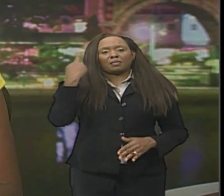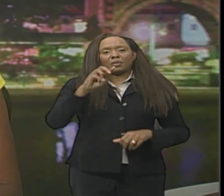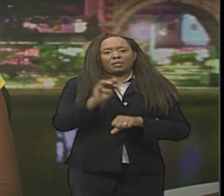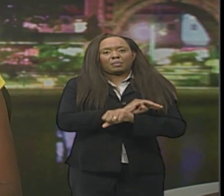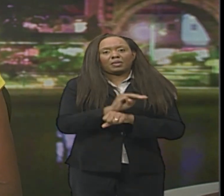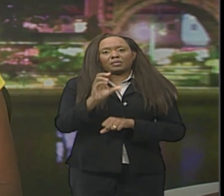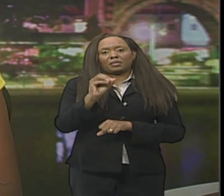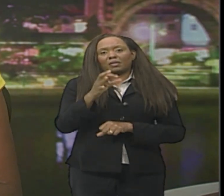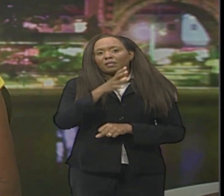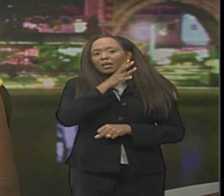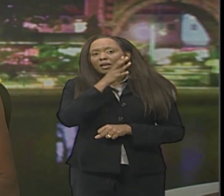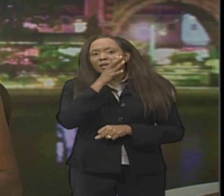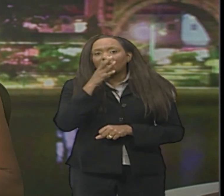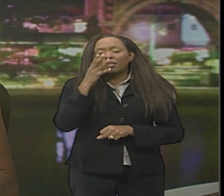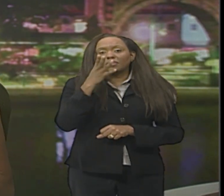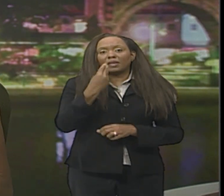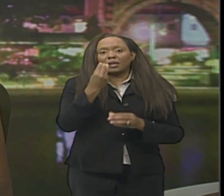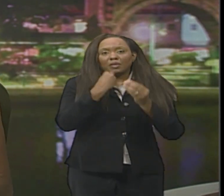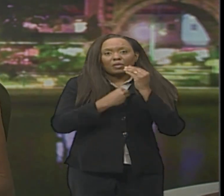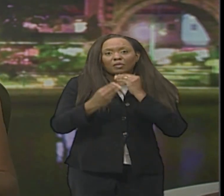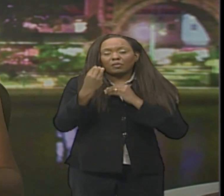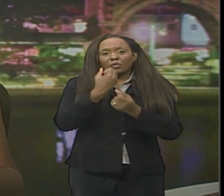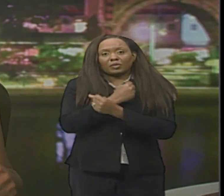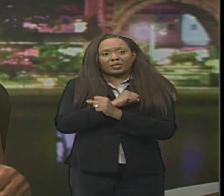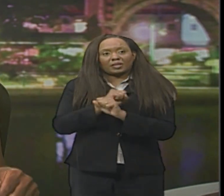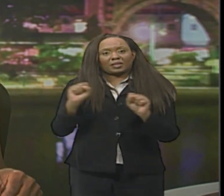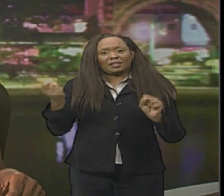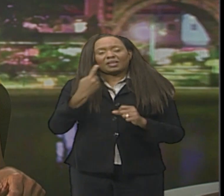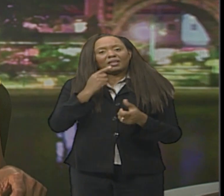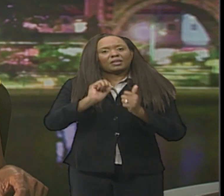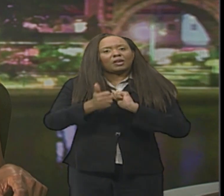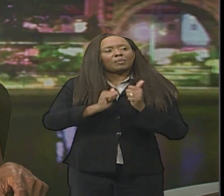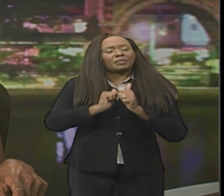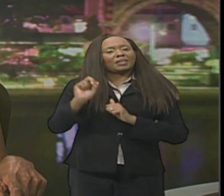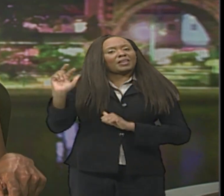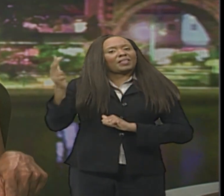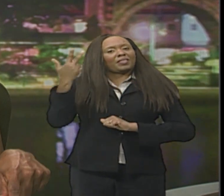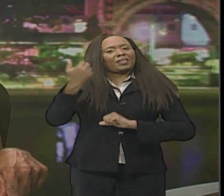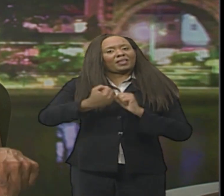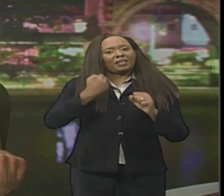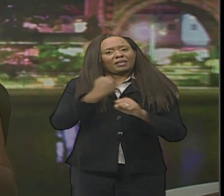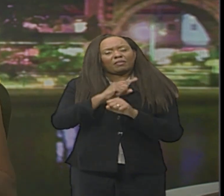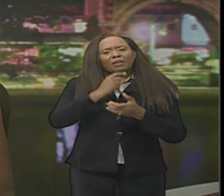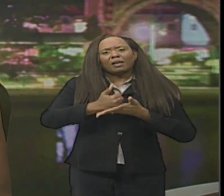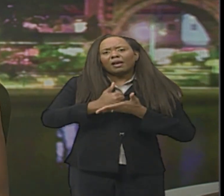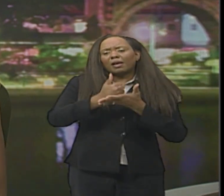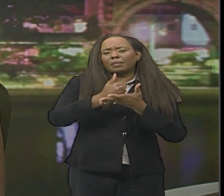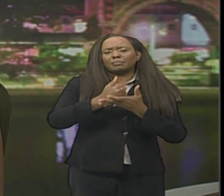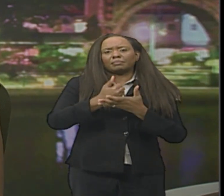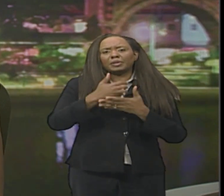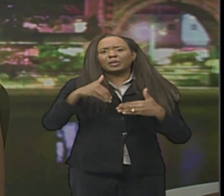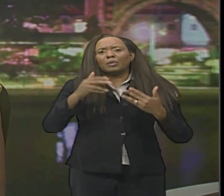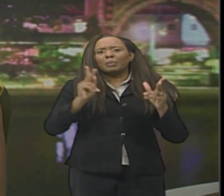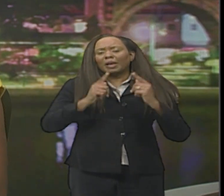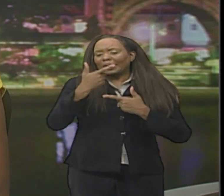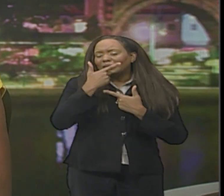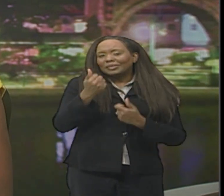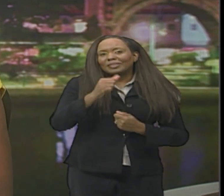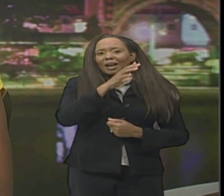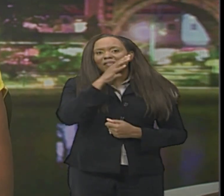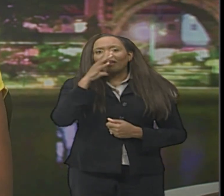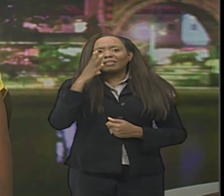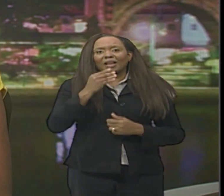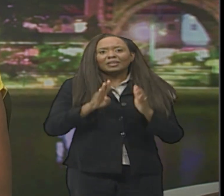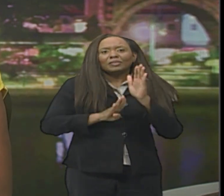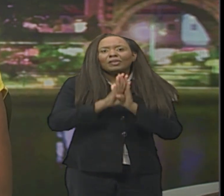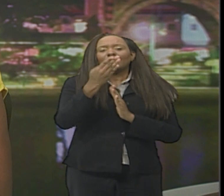the Ministry, Janet Phillips, says the competition, which is now in its third year, has helped to stimulate interest in agriculture and develop